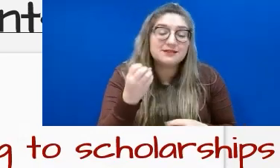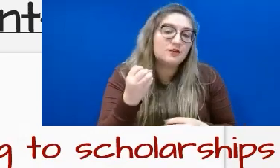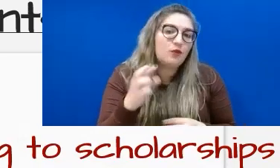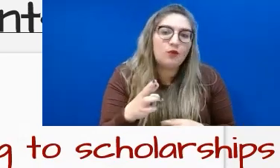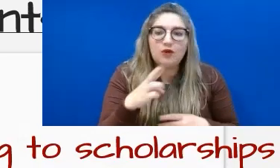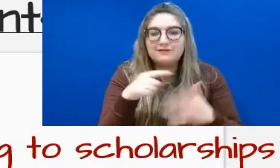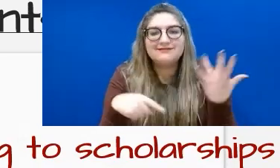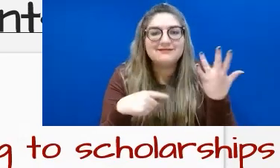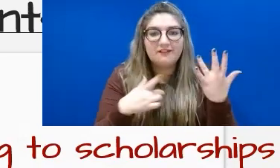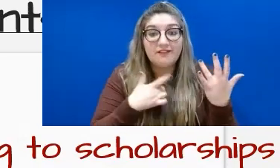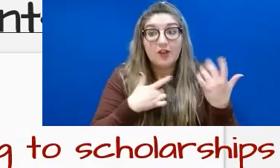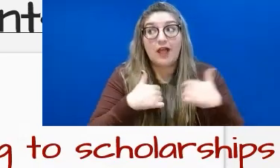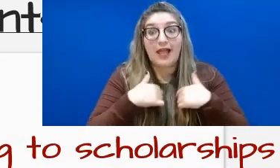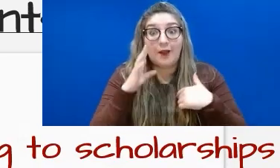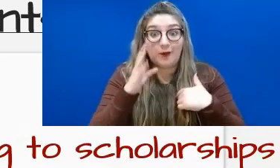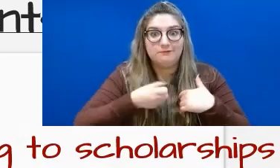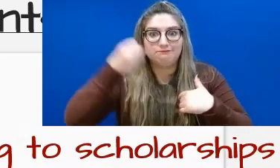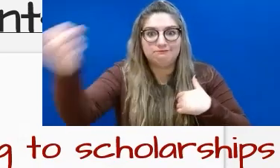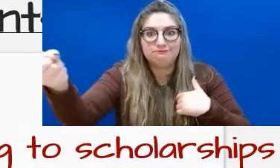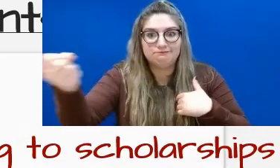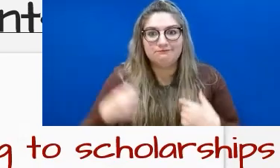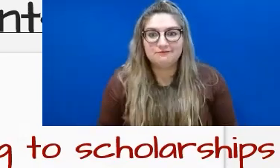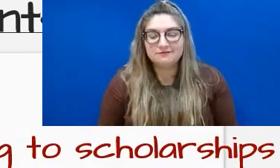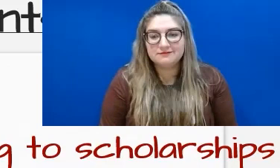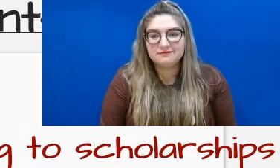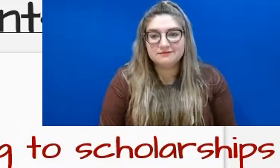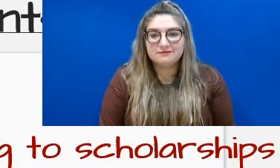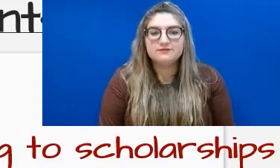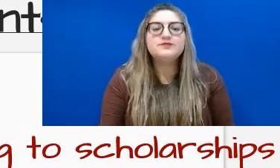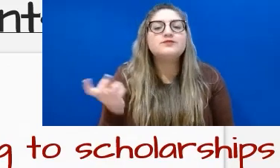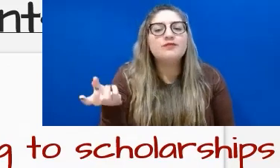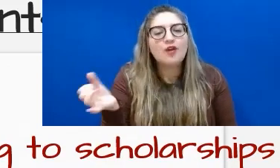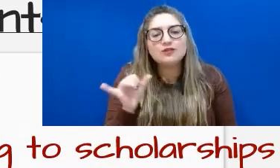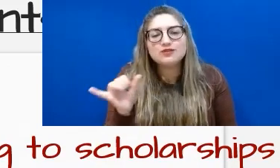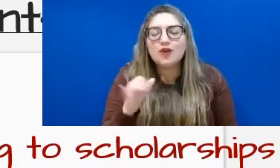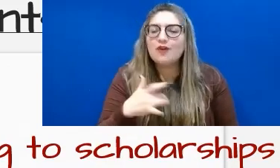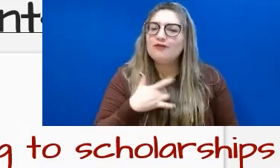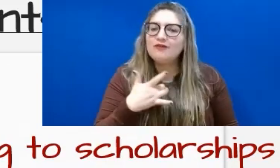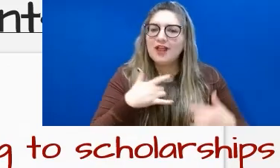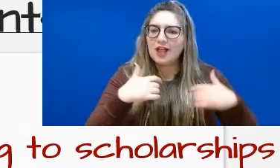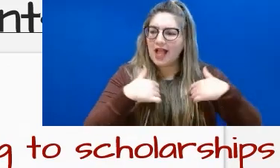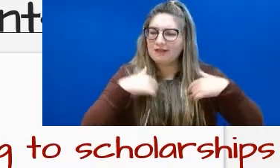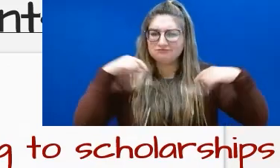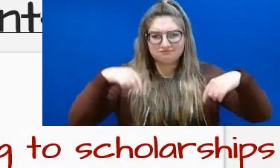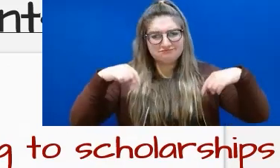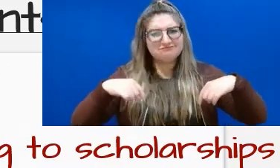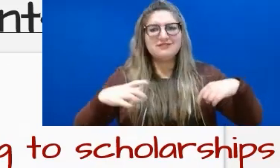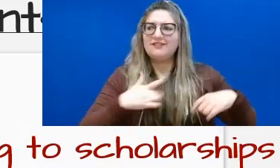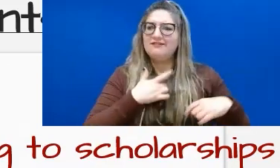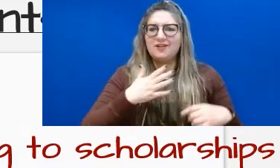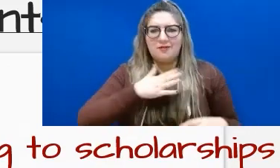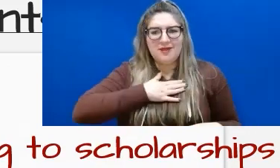for just because of that. Okay, and belonging. We always hear this, that on belonging,